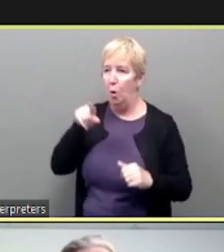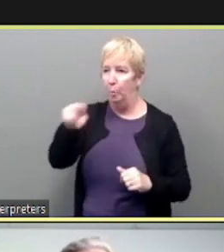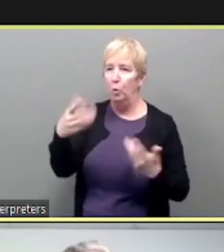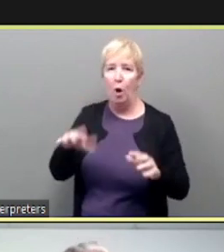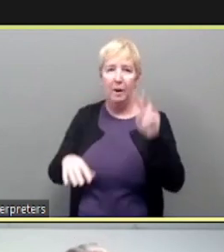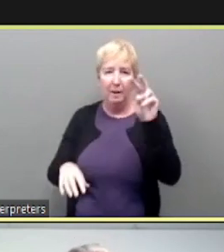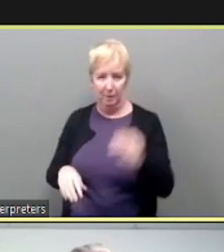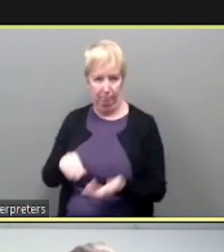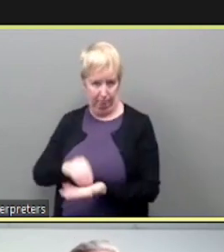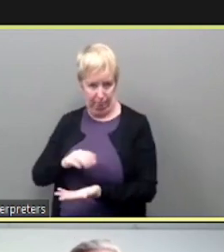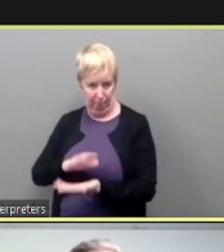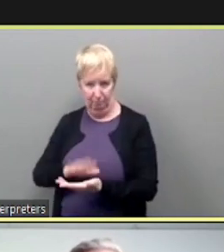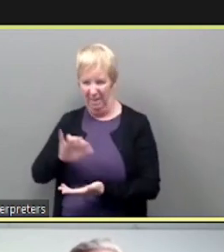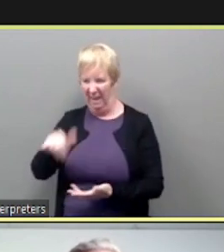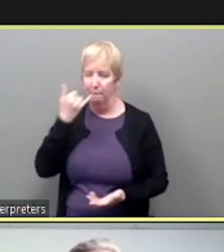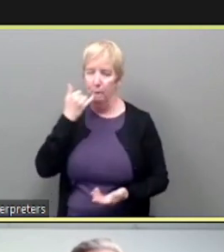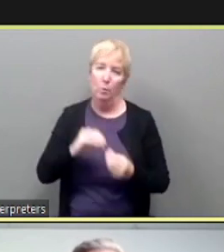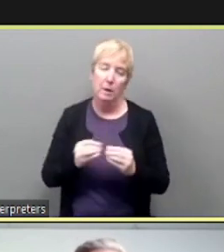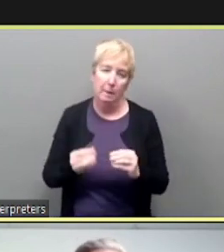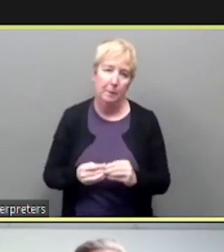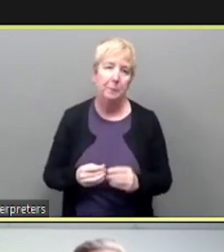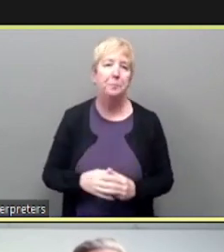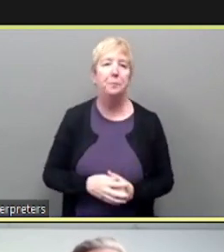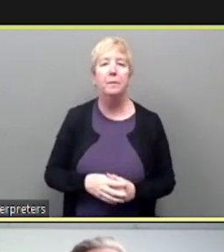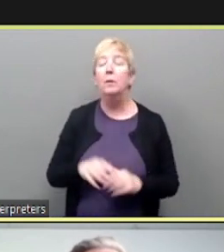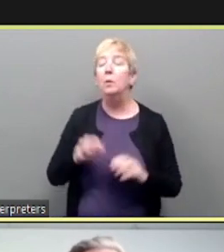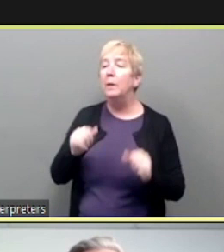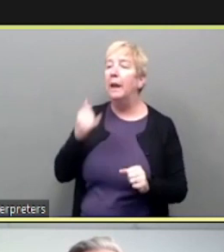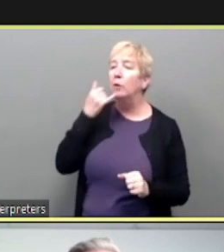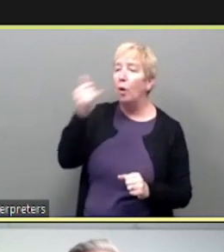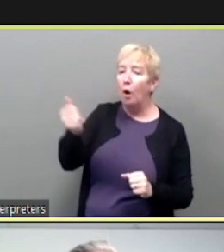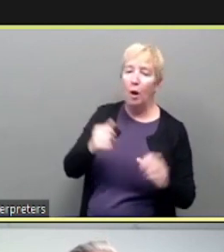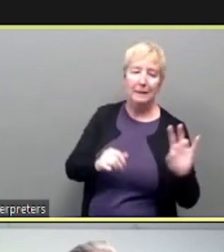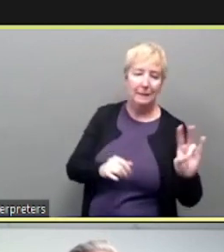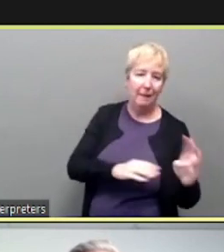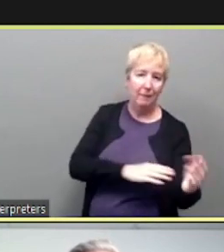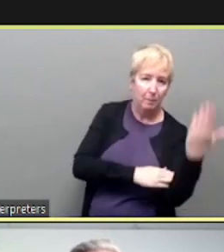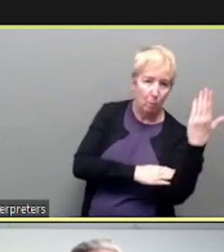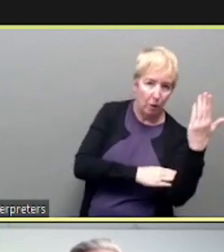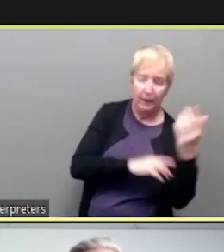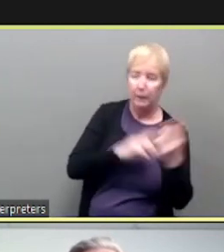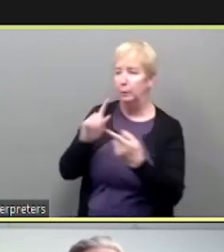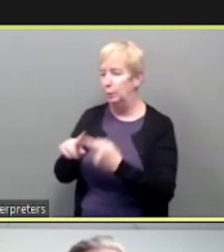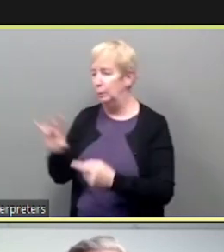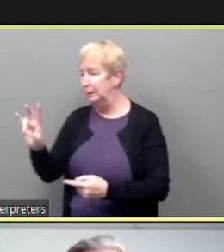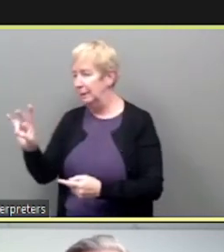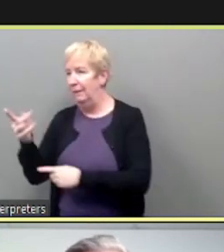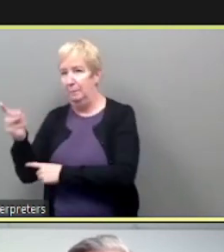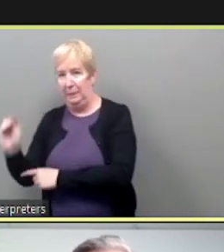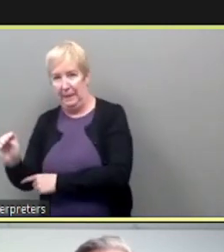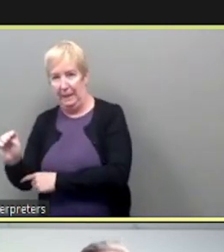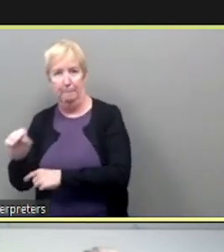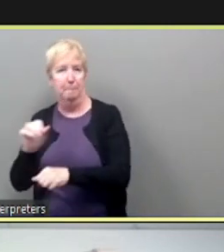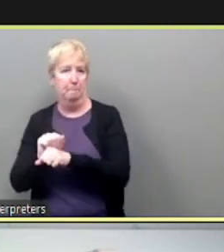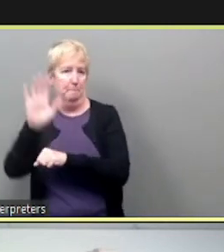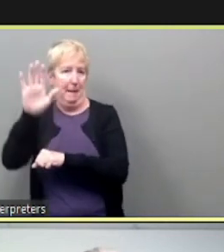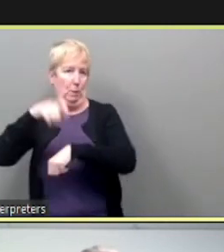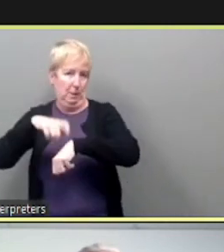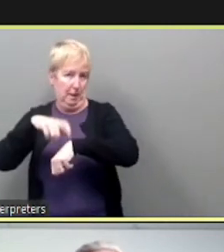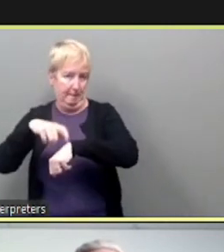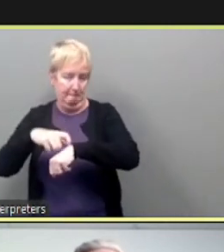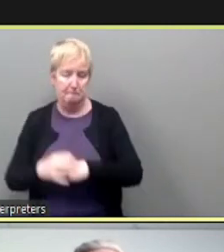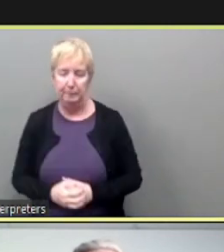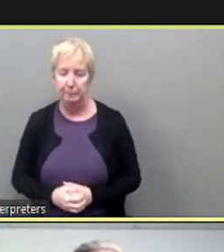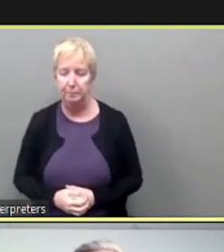down. You can call from 7 a.m. to 7 p.m. Mountain Daylight Time